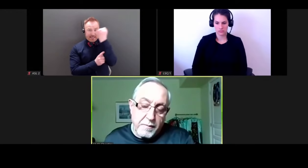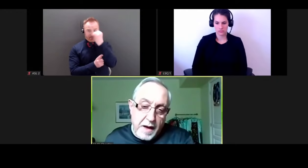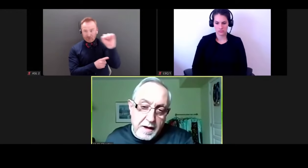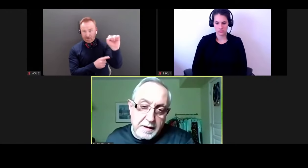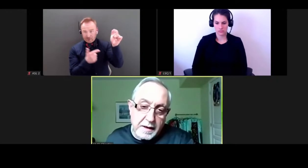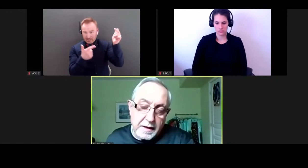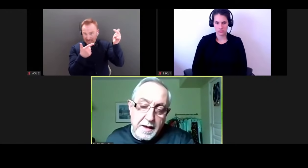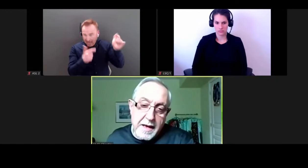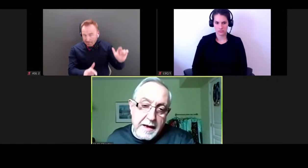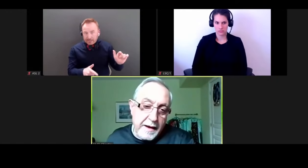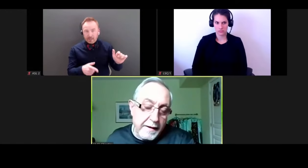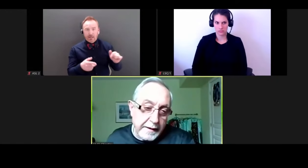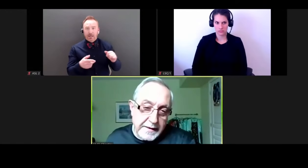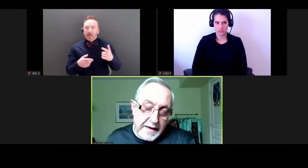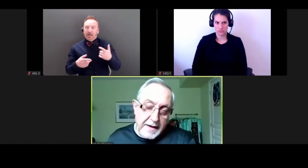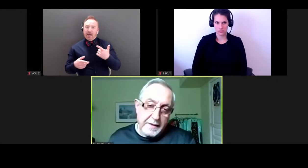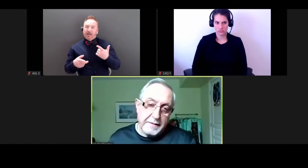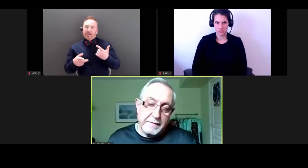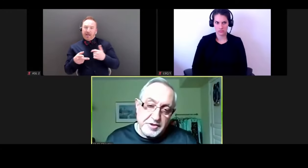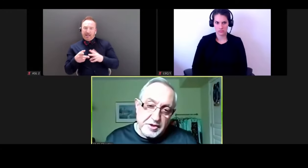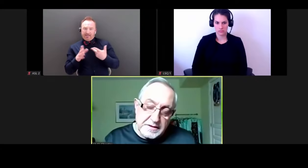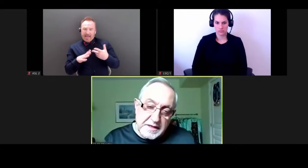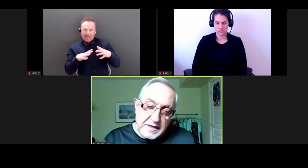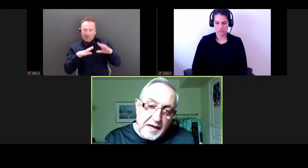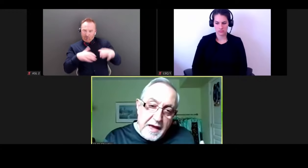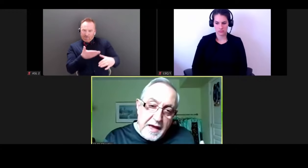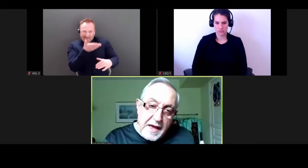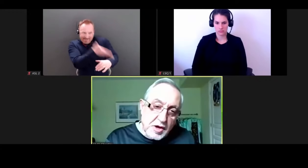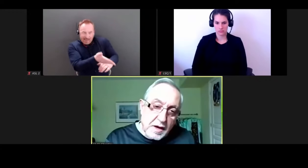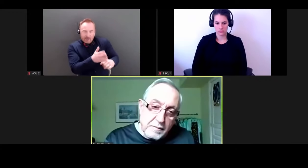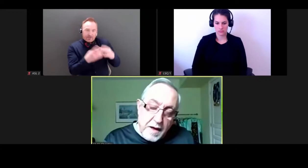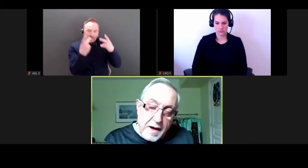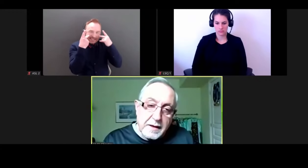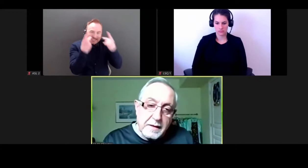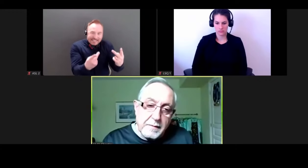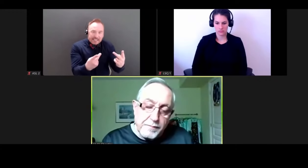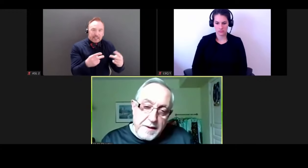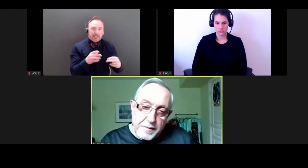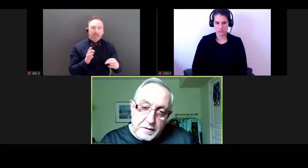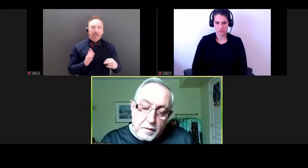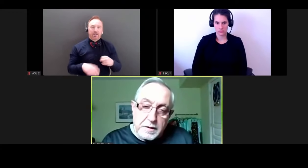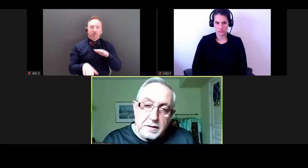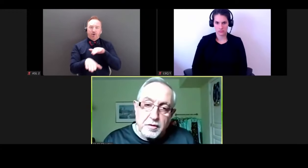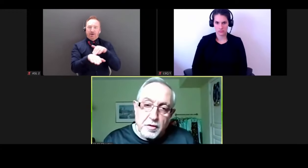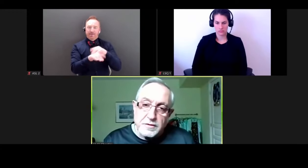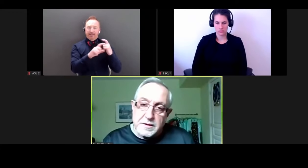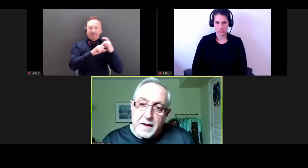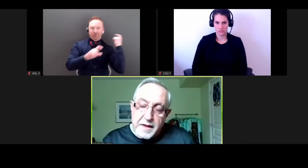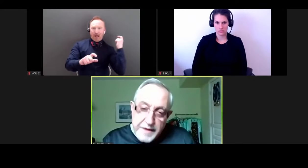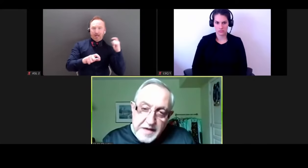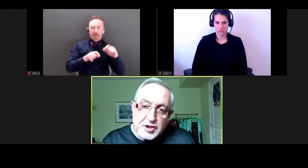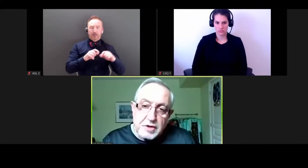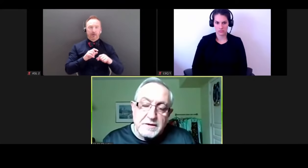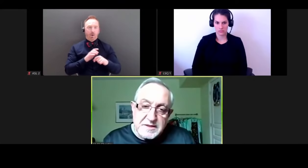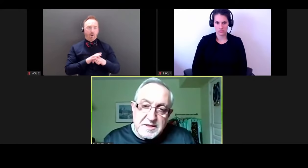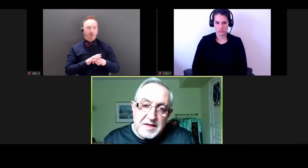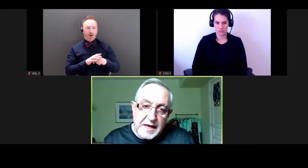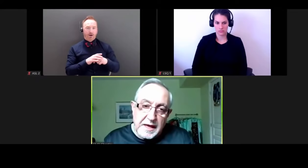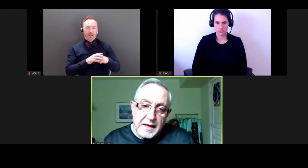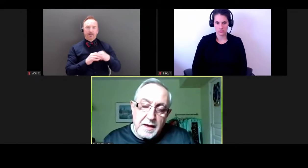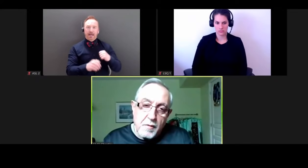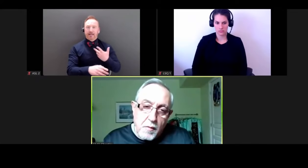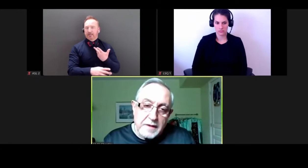a blocking, a daycare. They should see a truck blocking people going grocery. They should